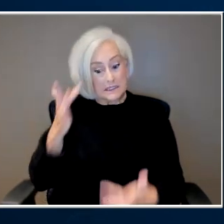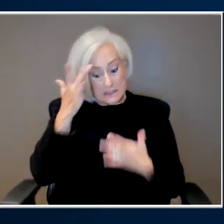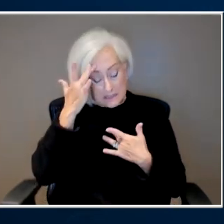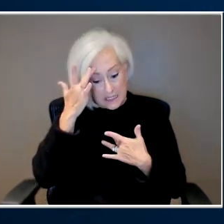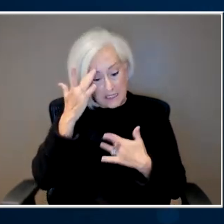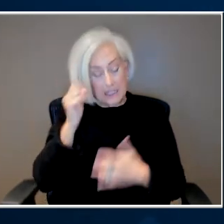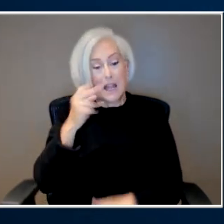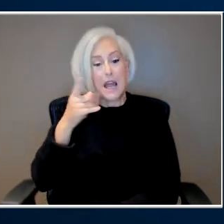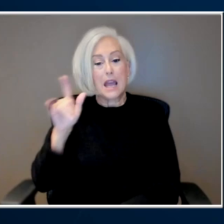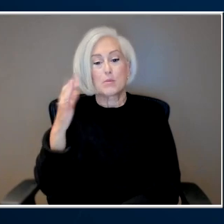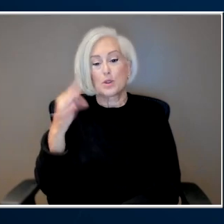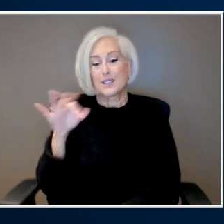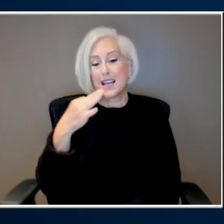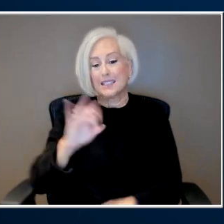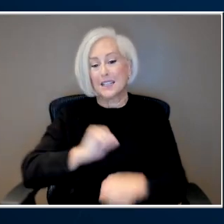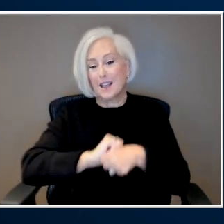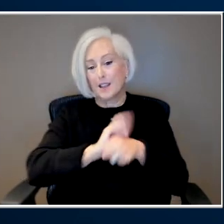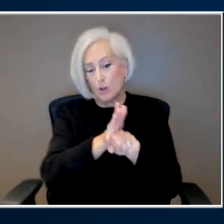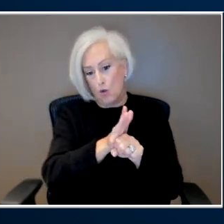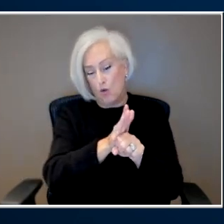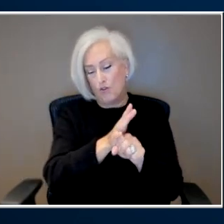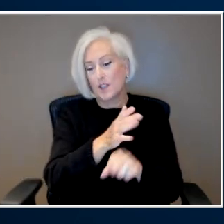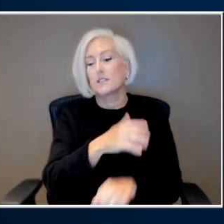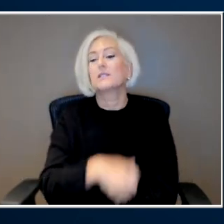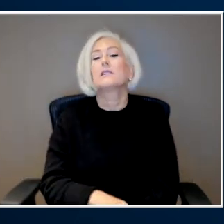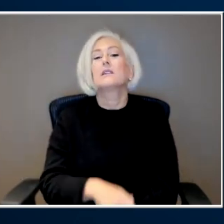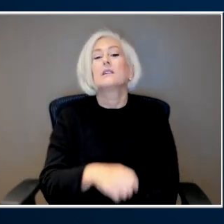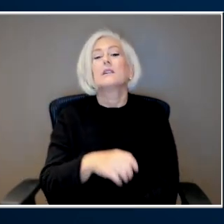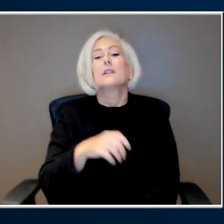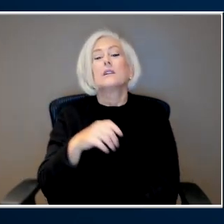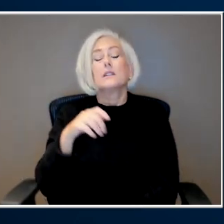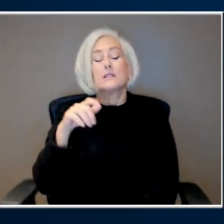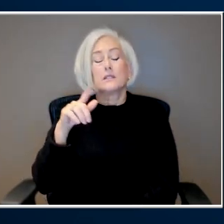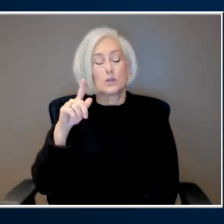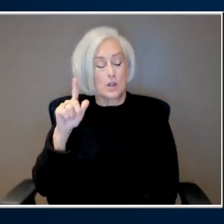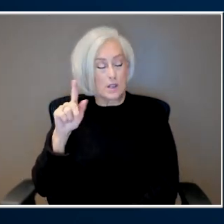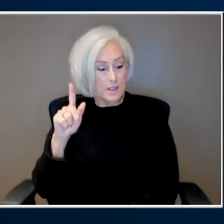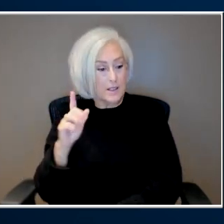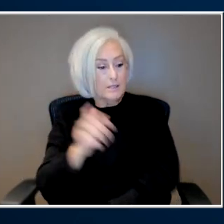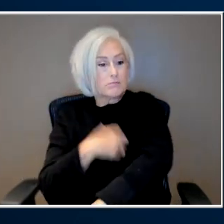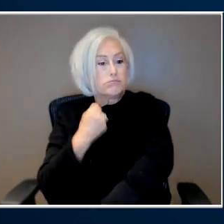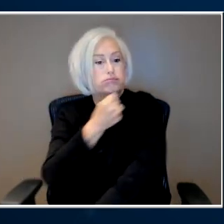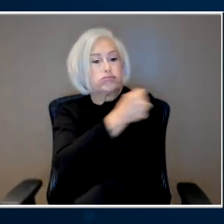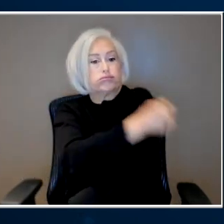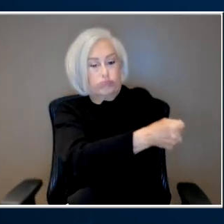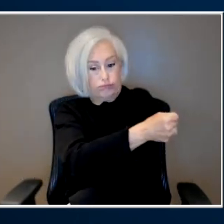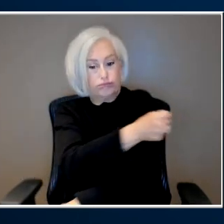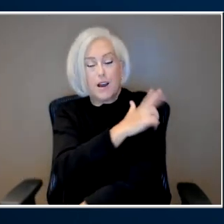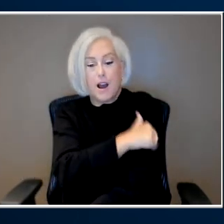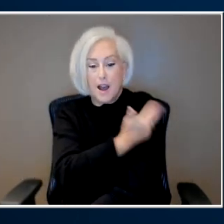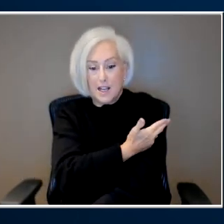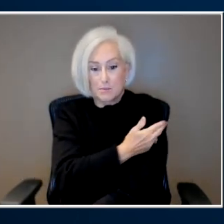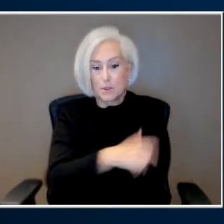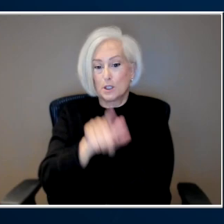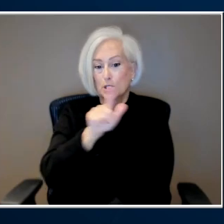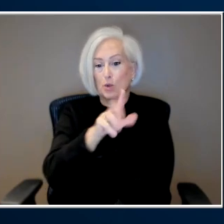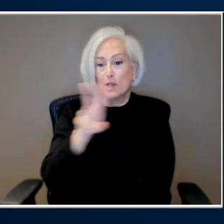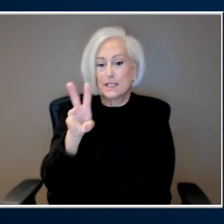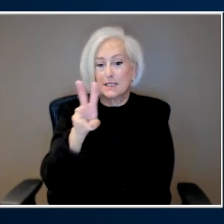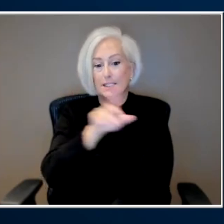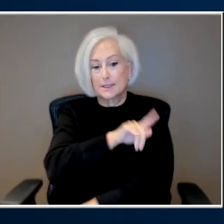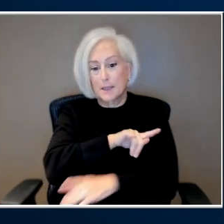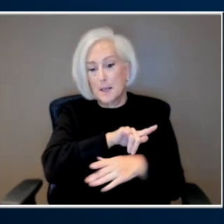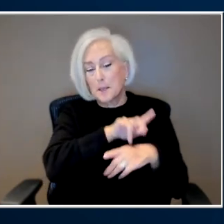he was hospitalized in Parsons, and by the 26th, he was life-flighted to the University of Kansas Health System, and he was a